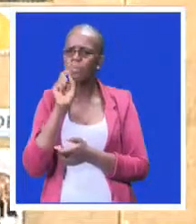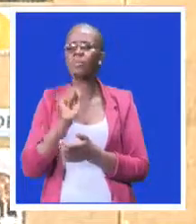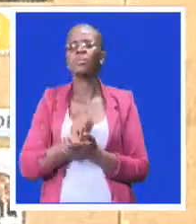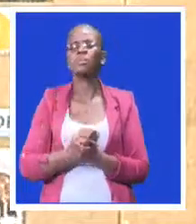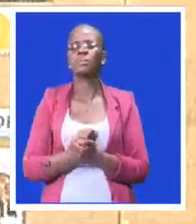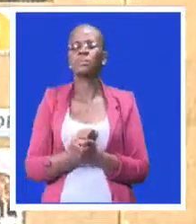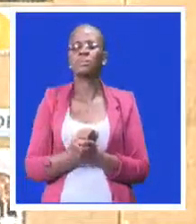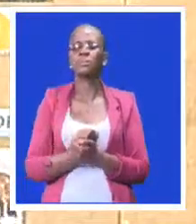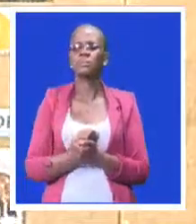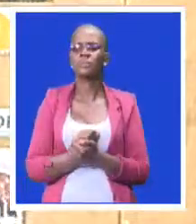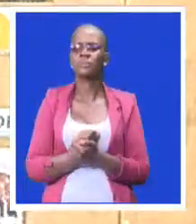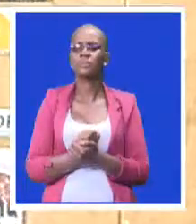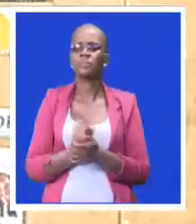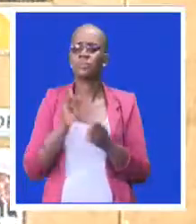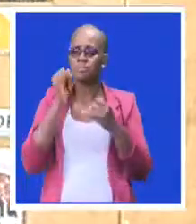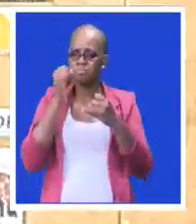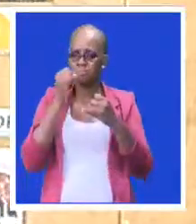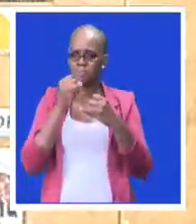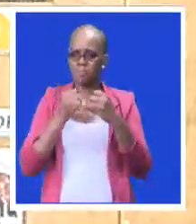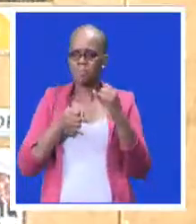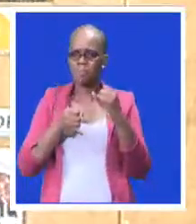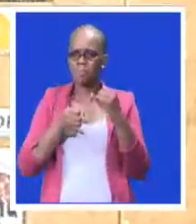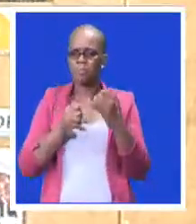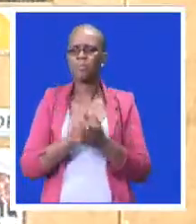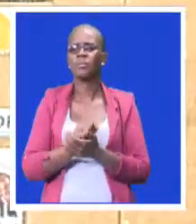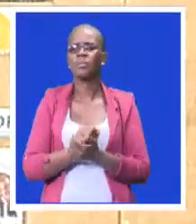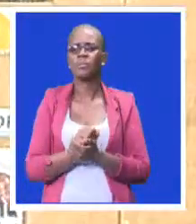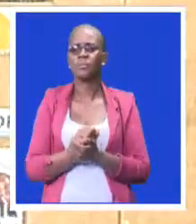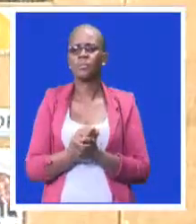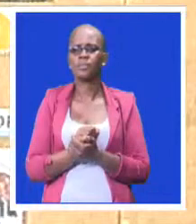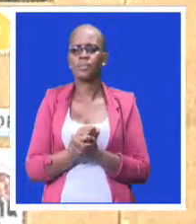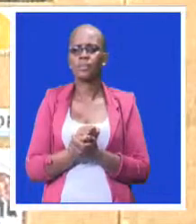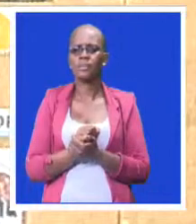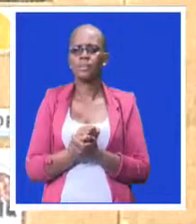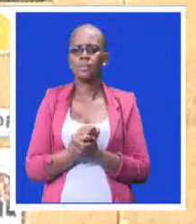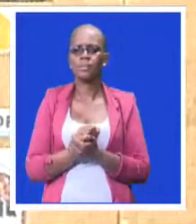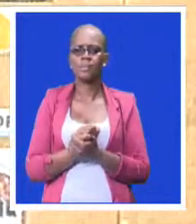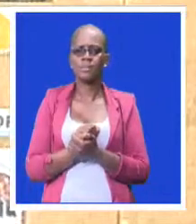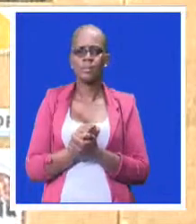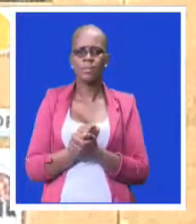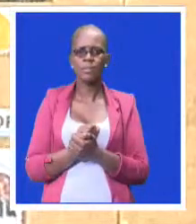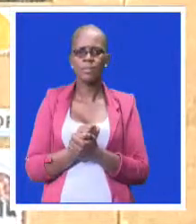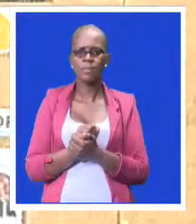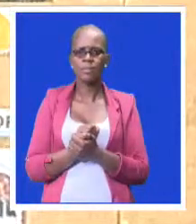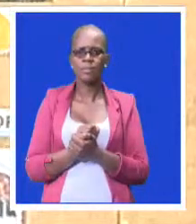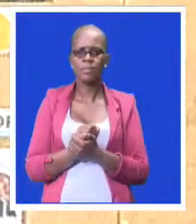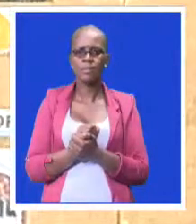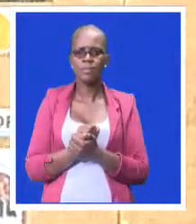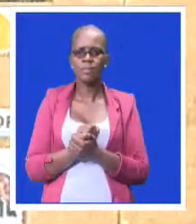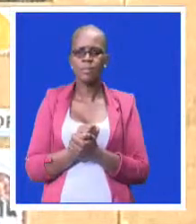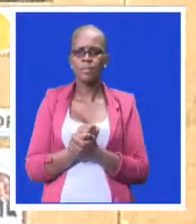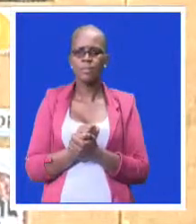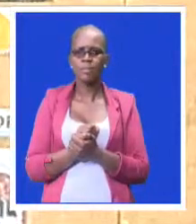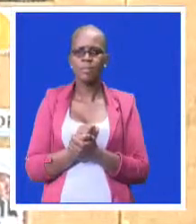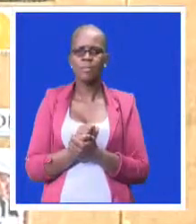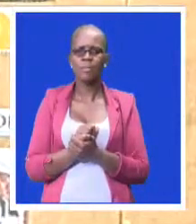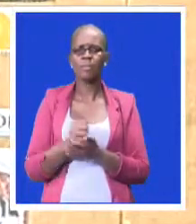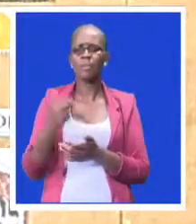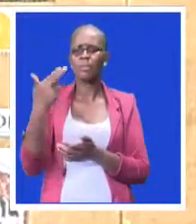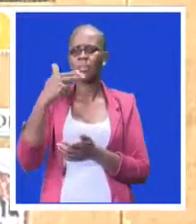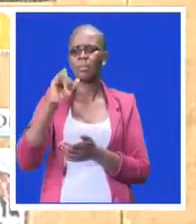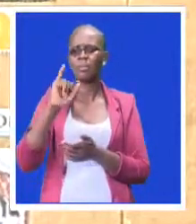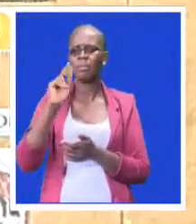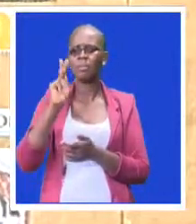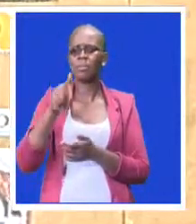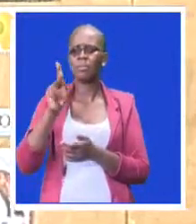down here. The last picture, what's this? A hippopotamus. Right. This is a